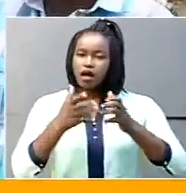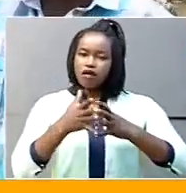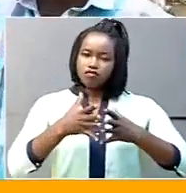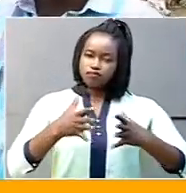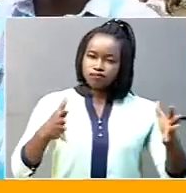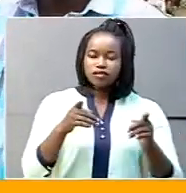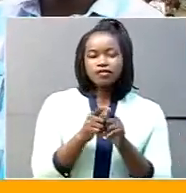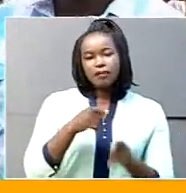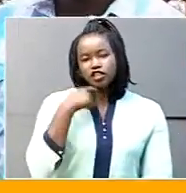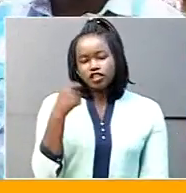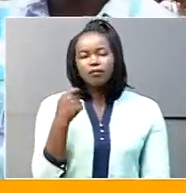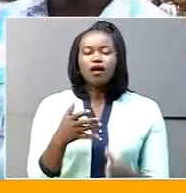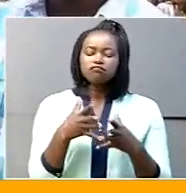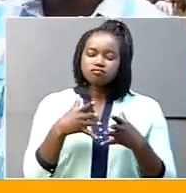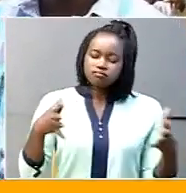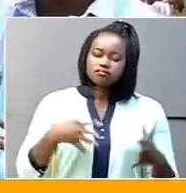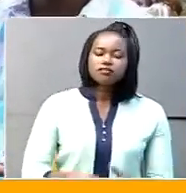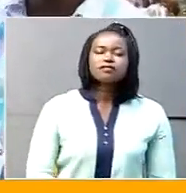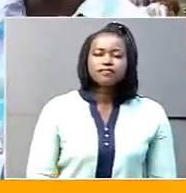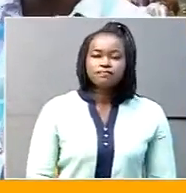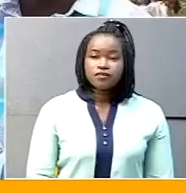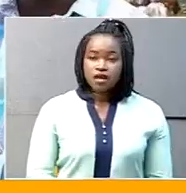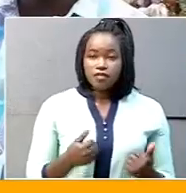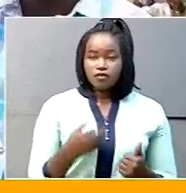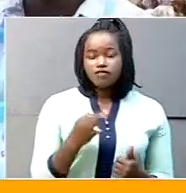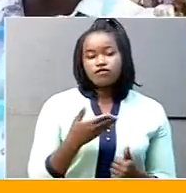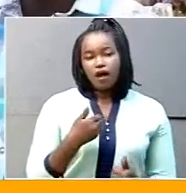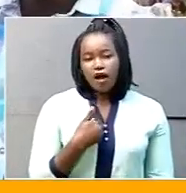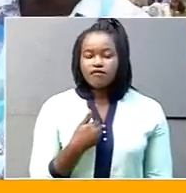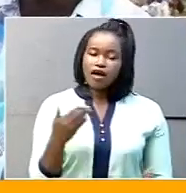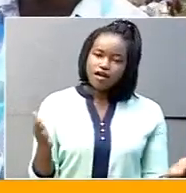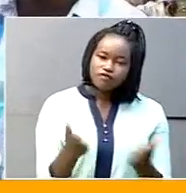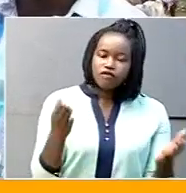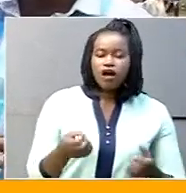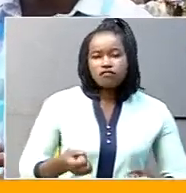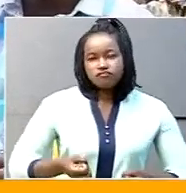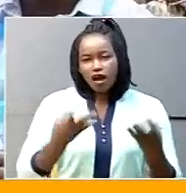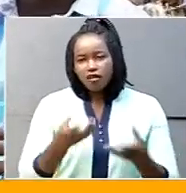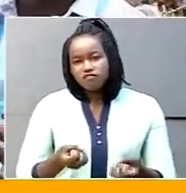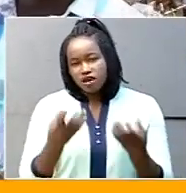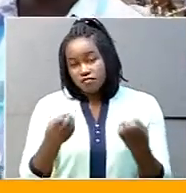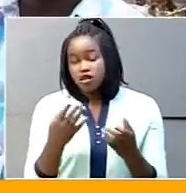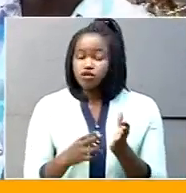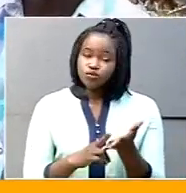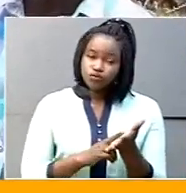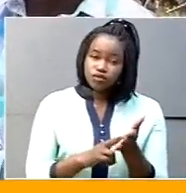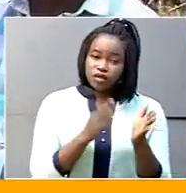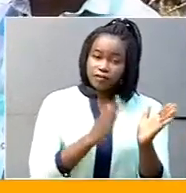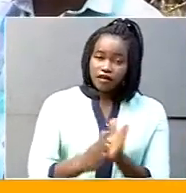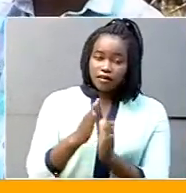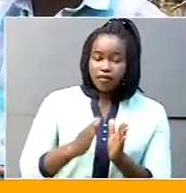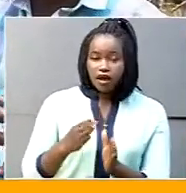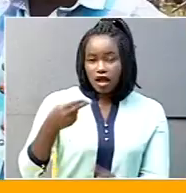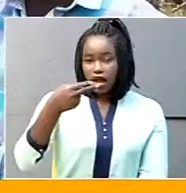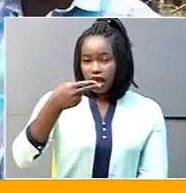When you have improved pastures like Rhodes grass that you use for preparation of hay,